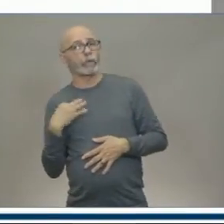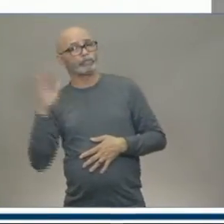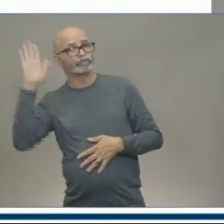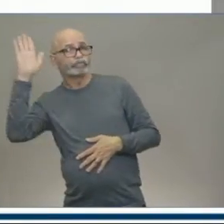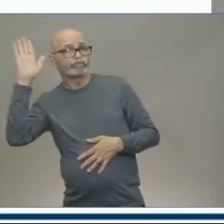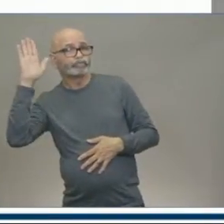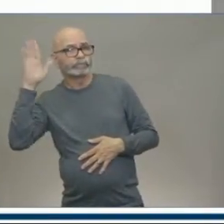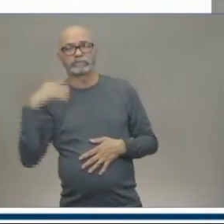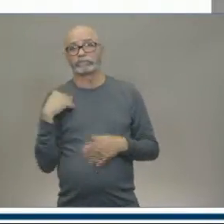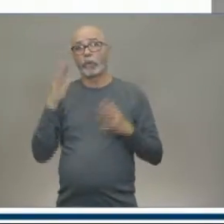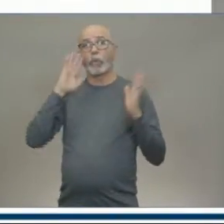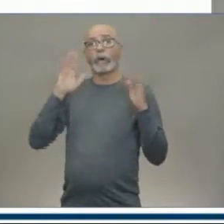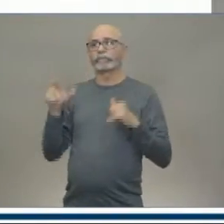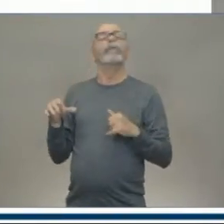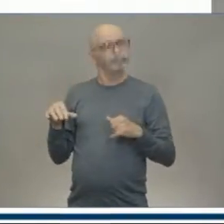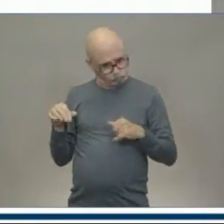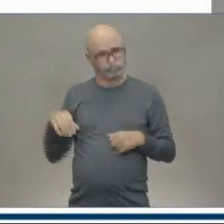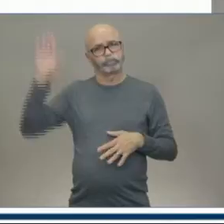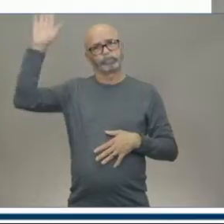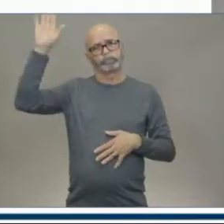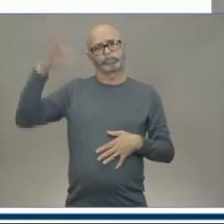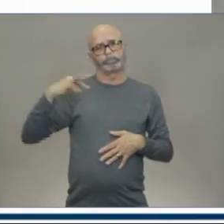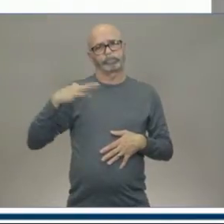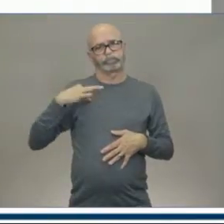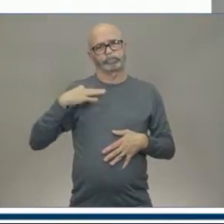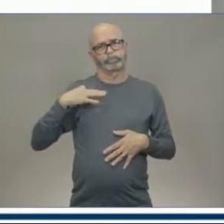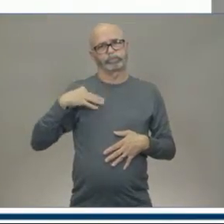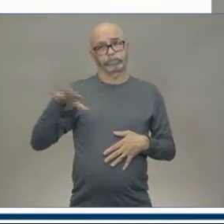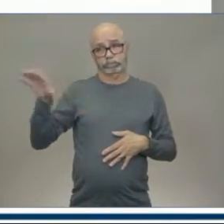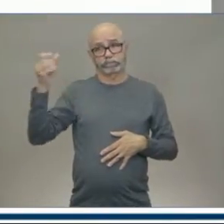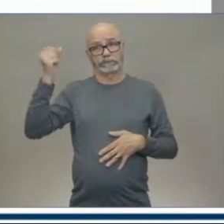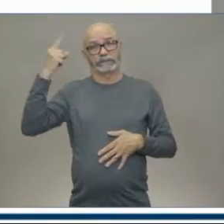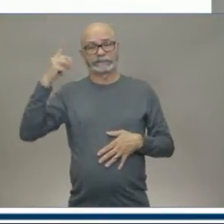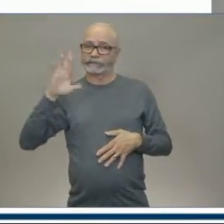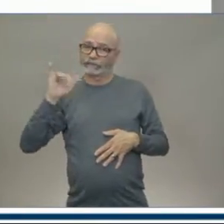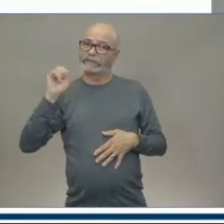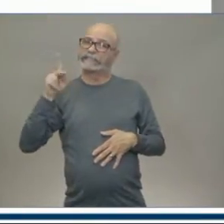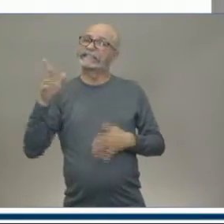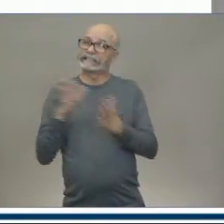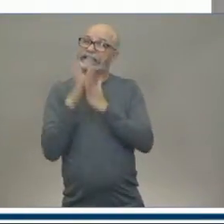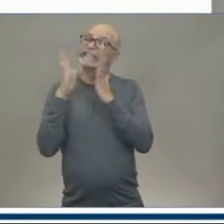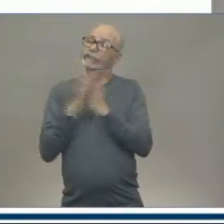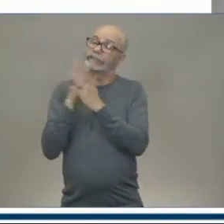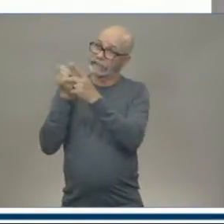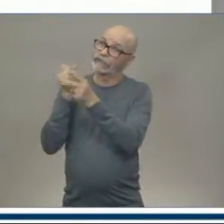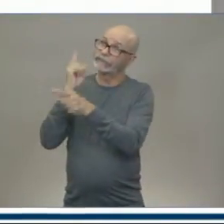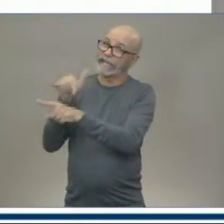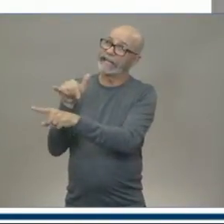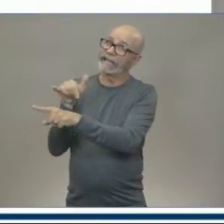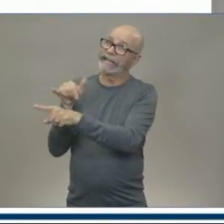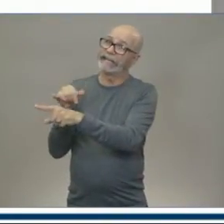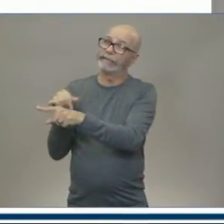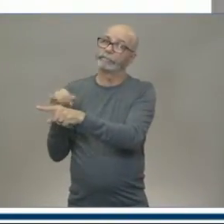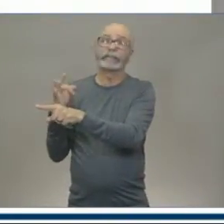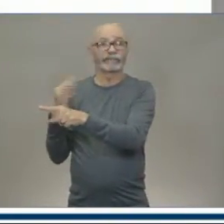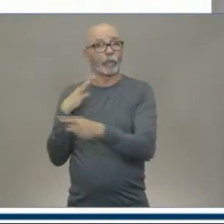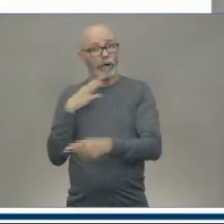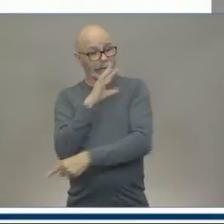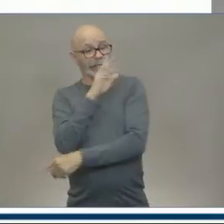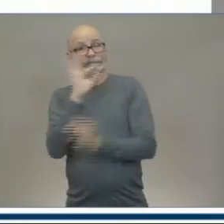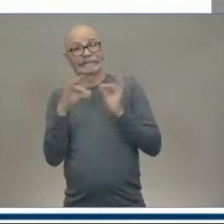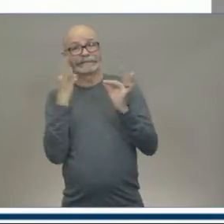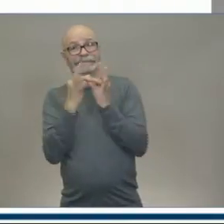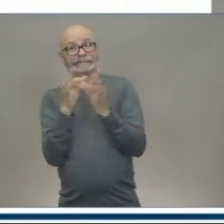take on this, because they are at increased risk. Hopefully they can understand that, and getting a single test. What we're doing now is just to try to get a sense